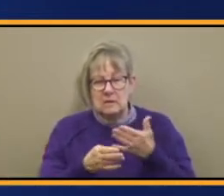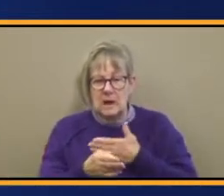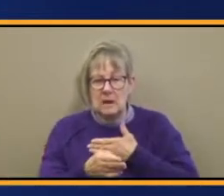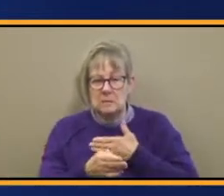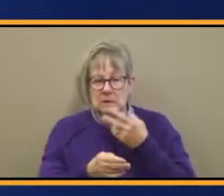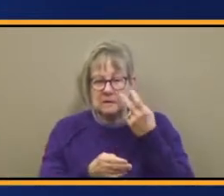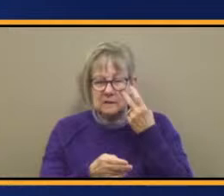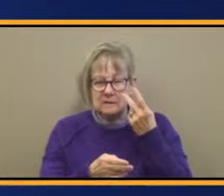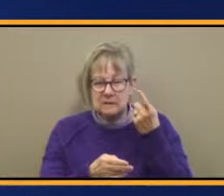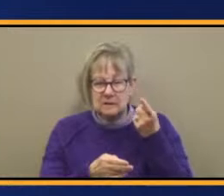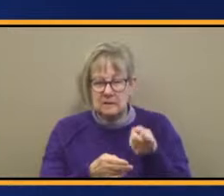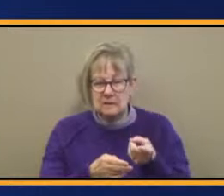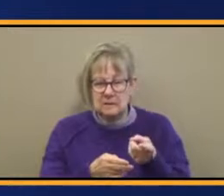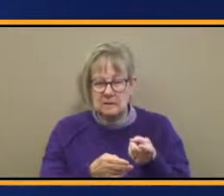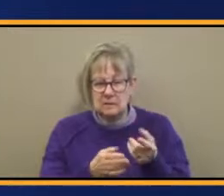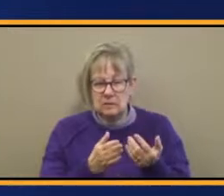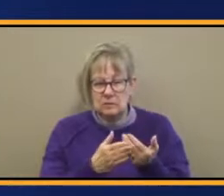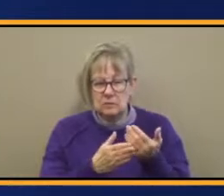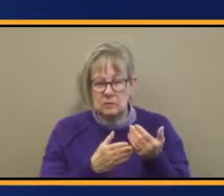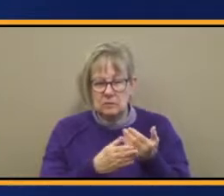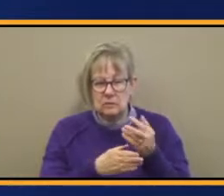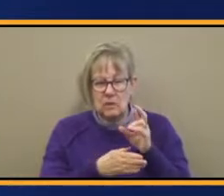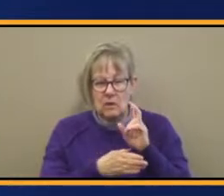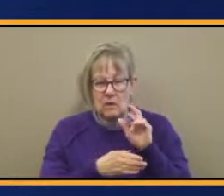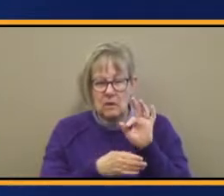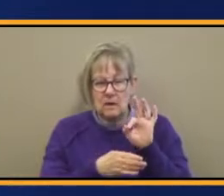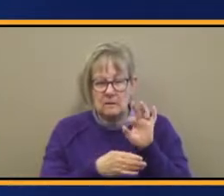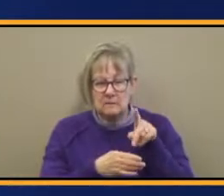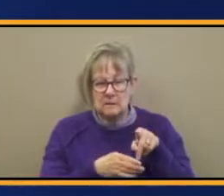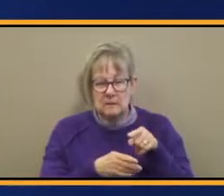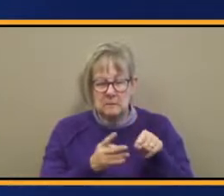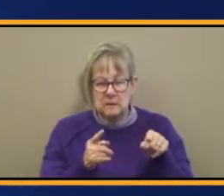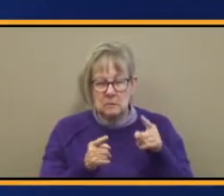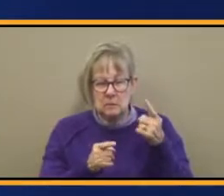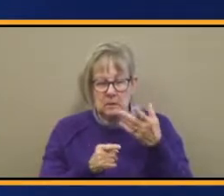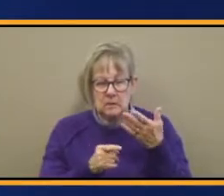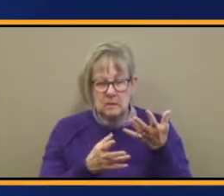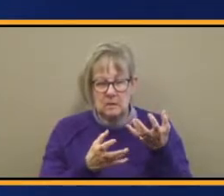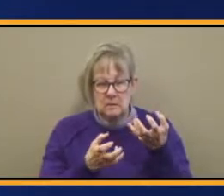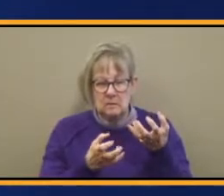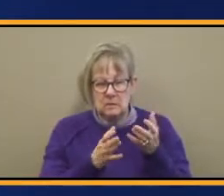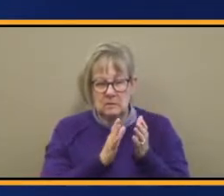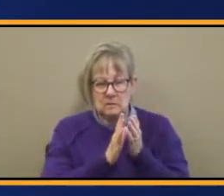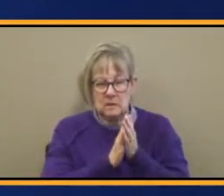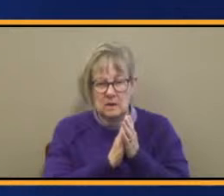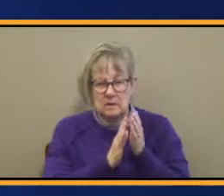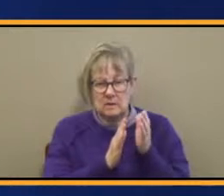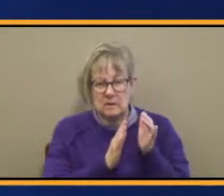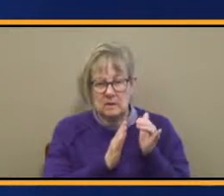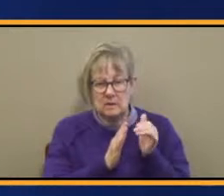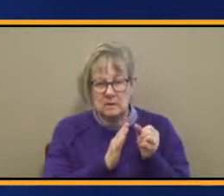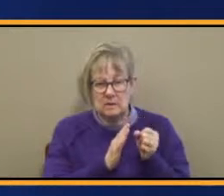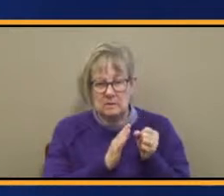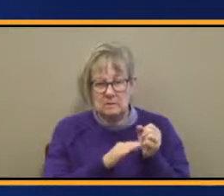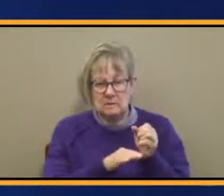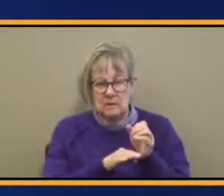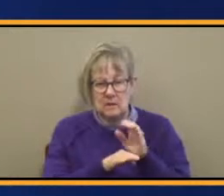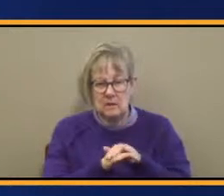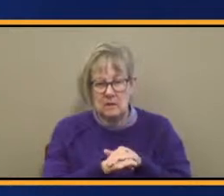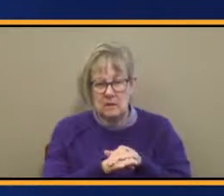this new RFP. But one thing that I wanted to ask is on